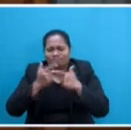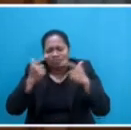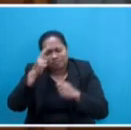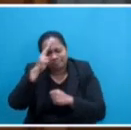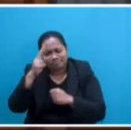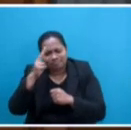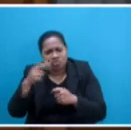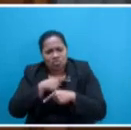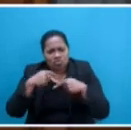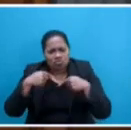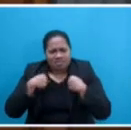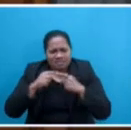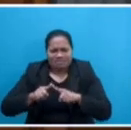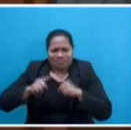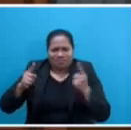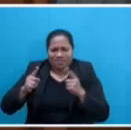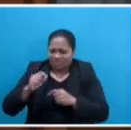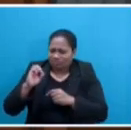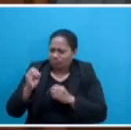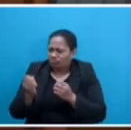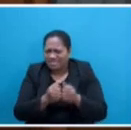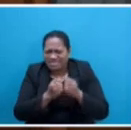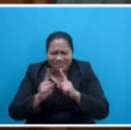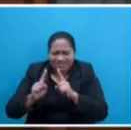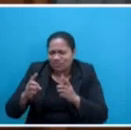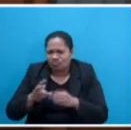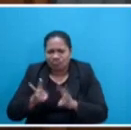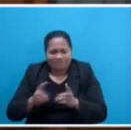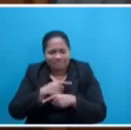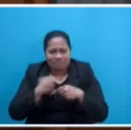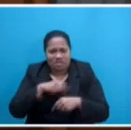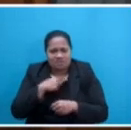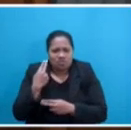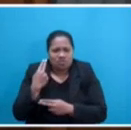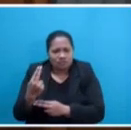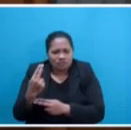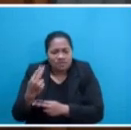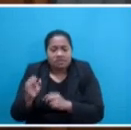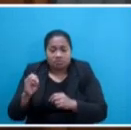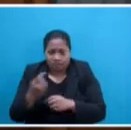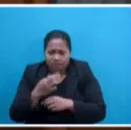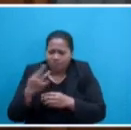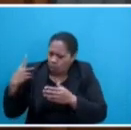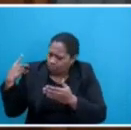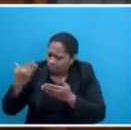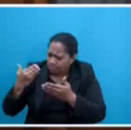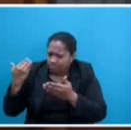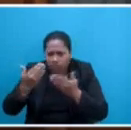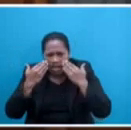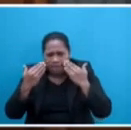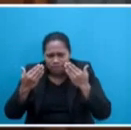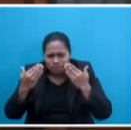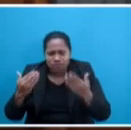in so many ways. For one, we have managed to coexist as brothers and sisters for decades and grown to appreciate our